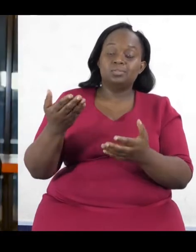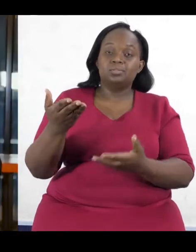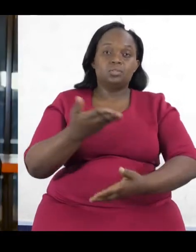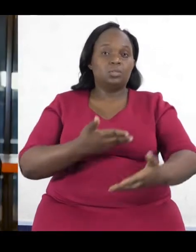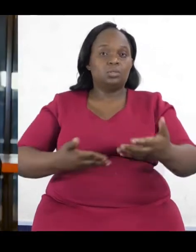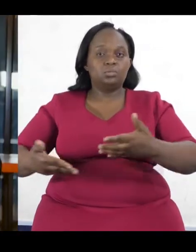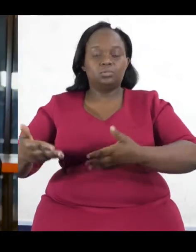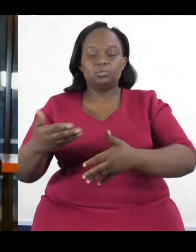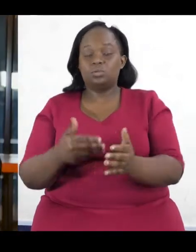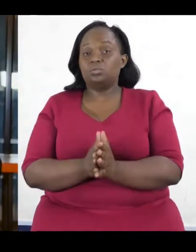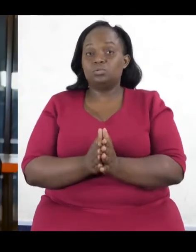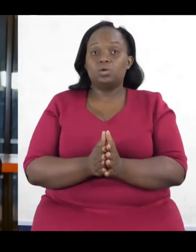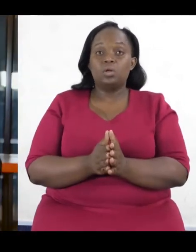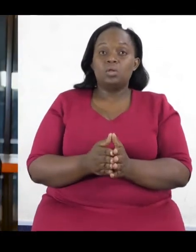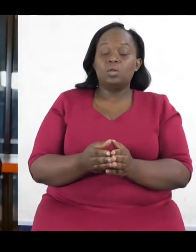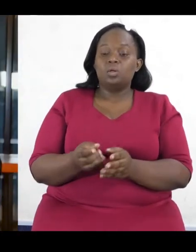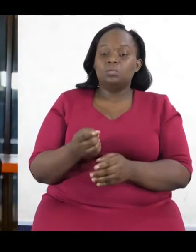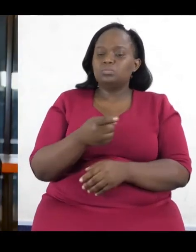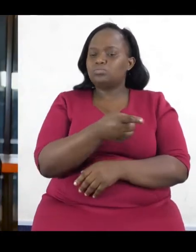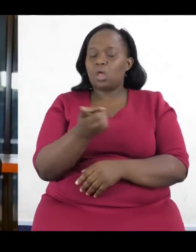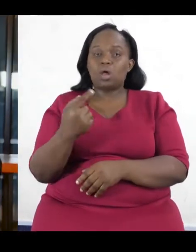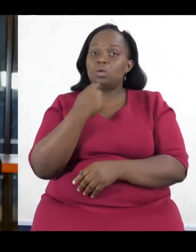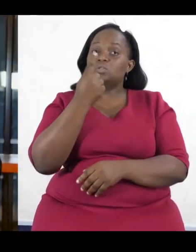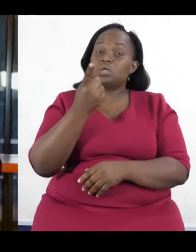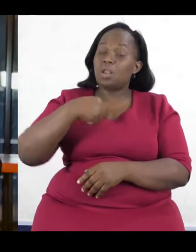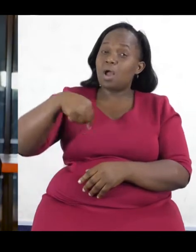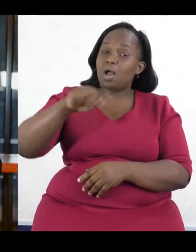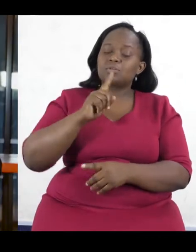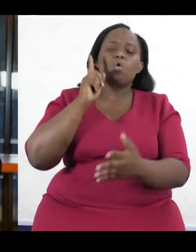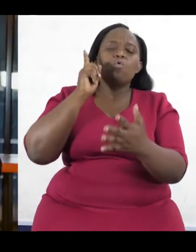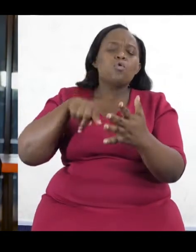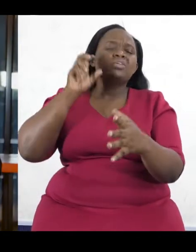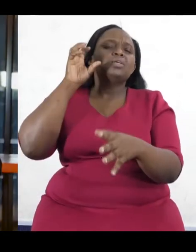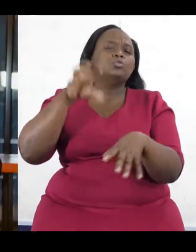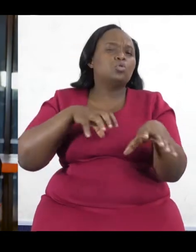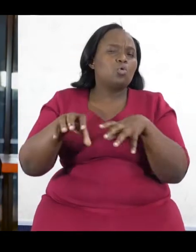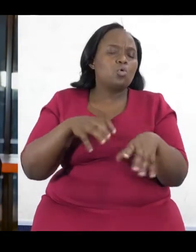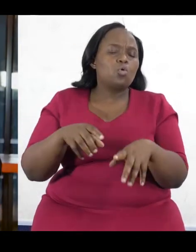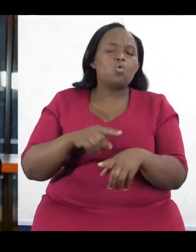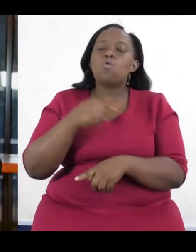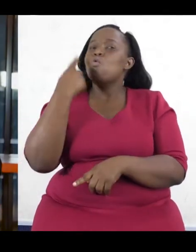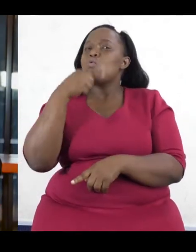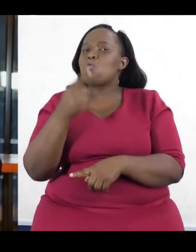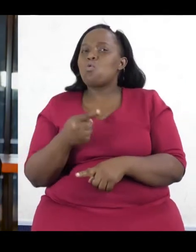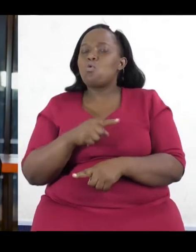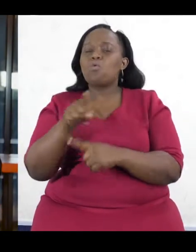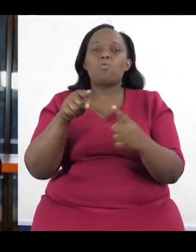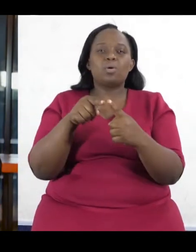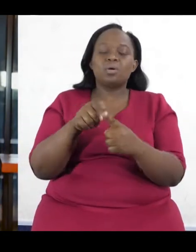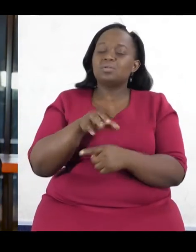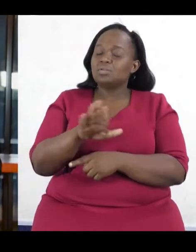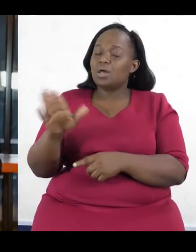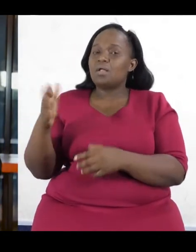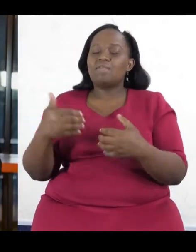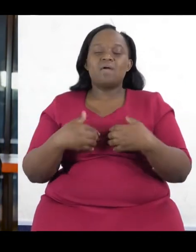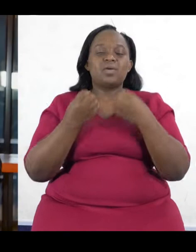to tell us what needs to be done and by who and when, possibly, they have a lot